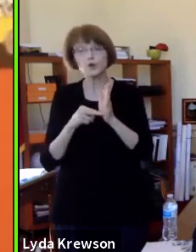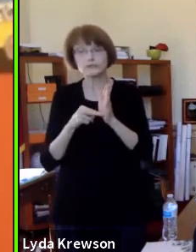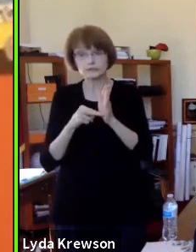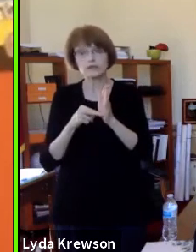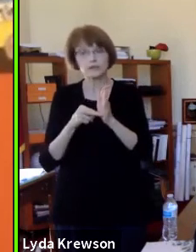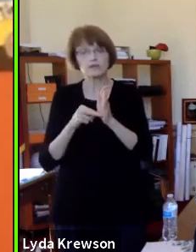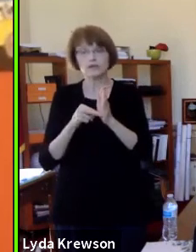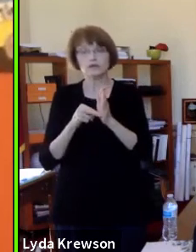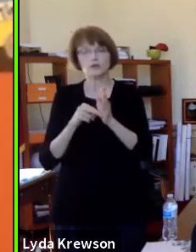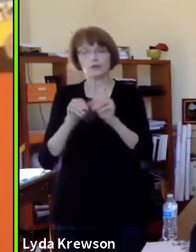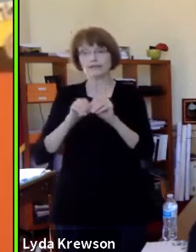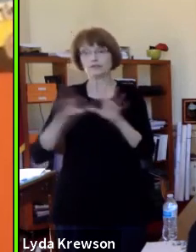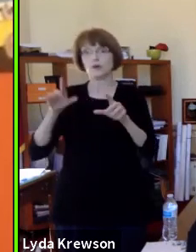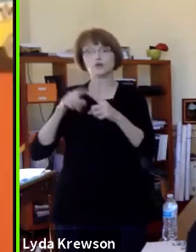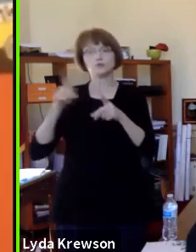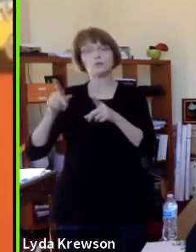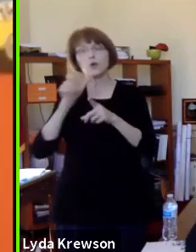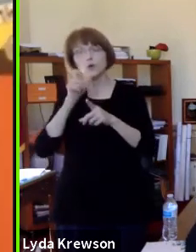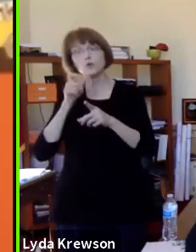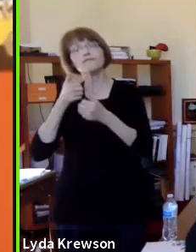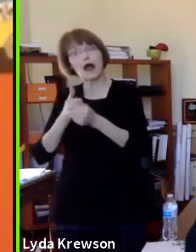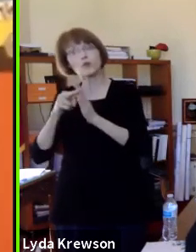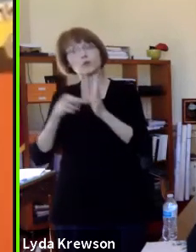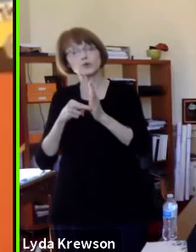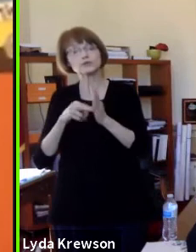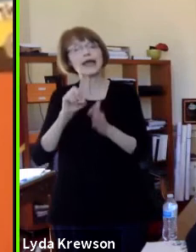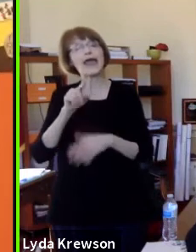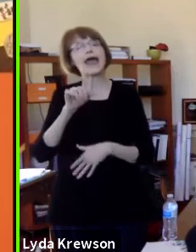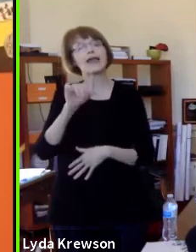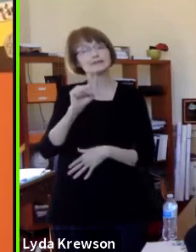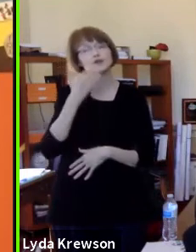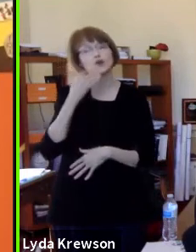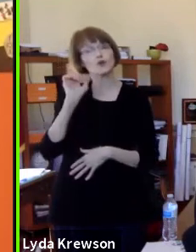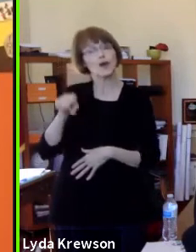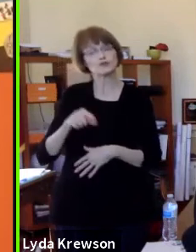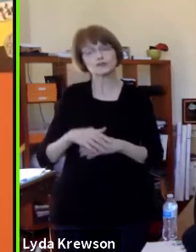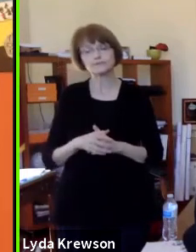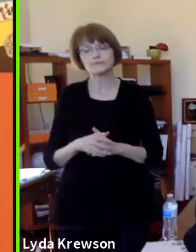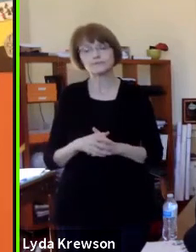rules. Ellis, that's a really good question. You know, I